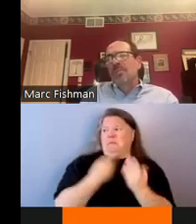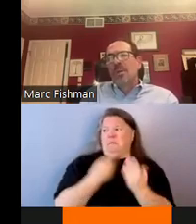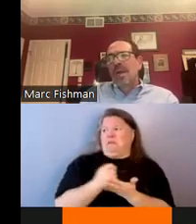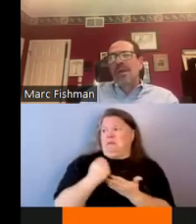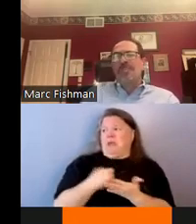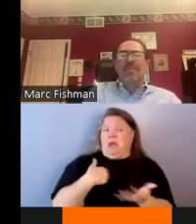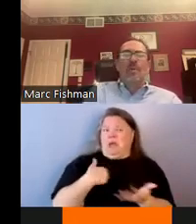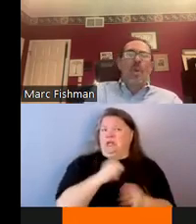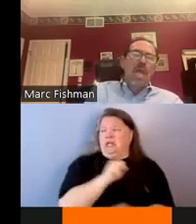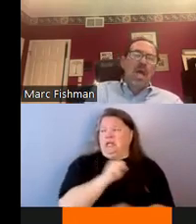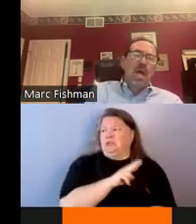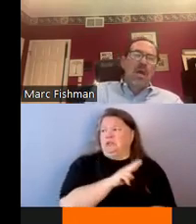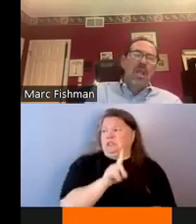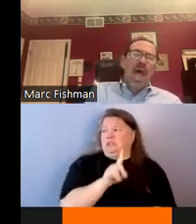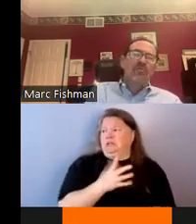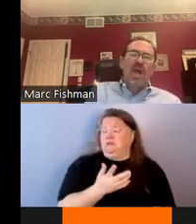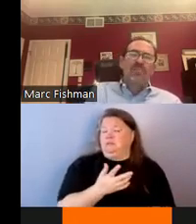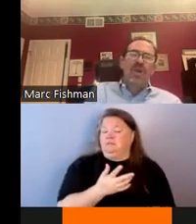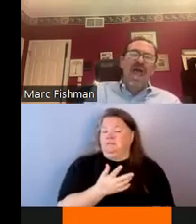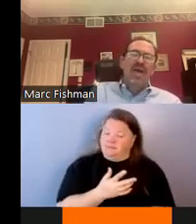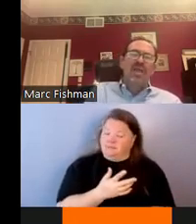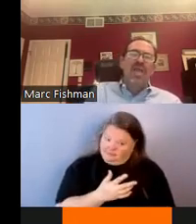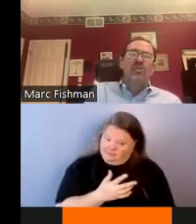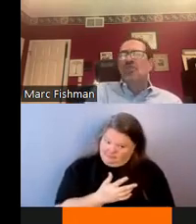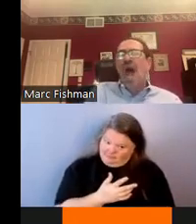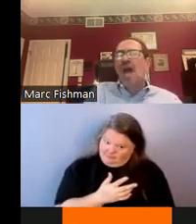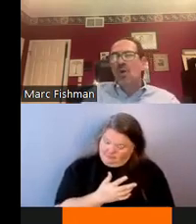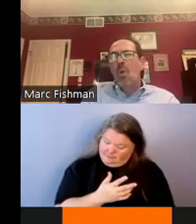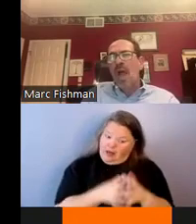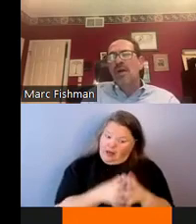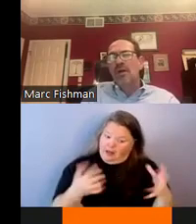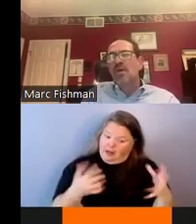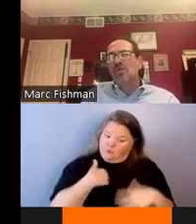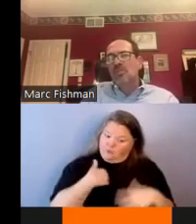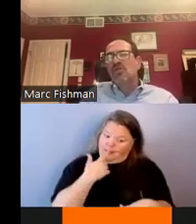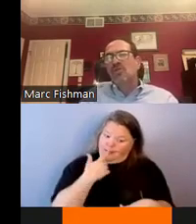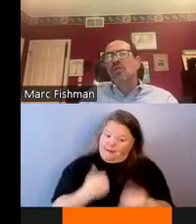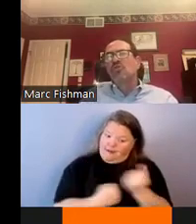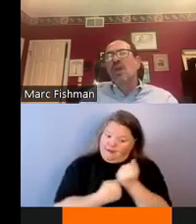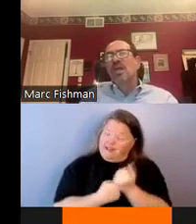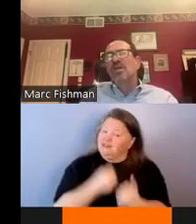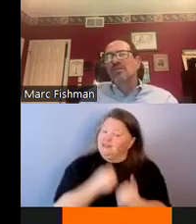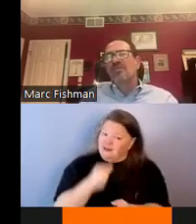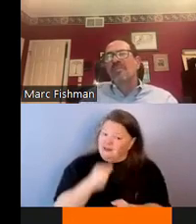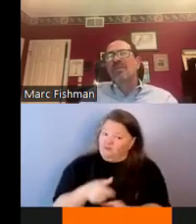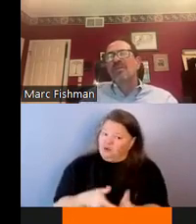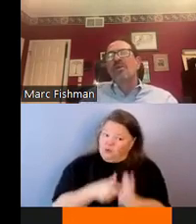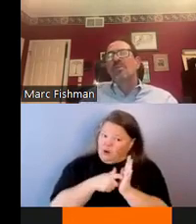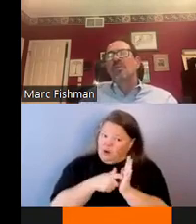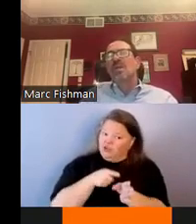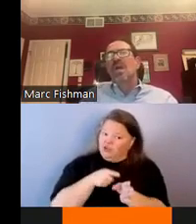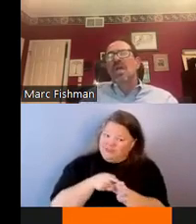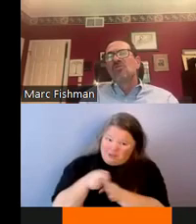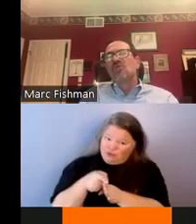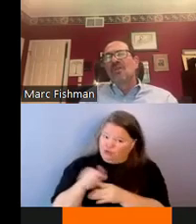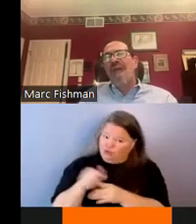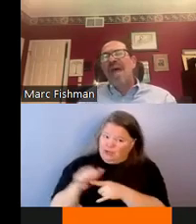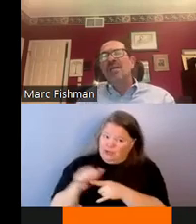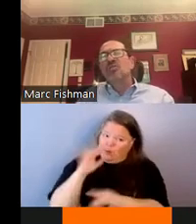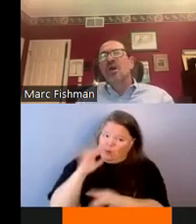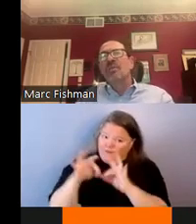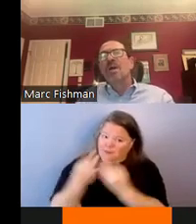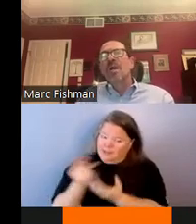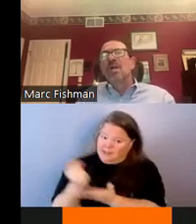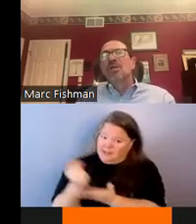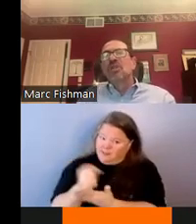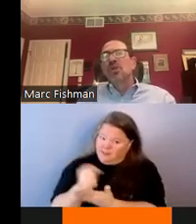therapist. And by the way, a lot of what I'm going to advocate does not require specialty training as a family therapist. It's just